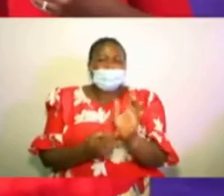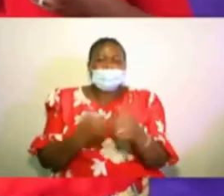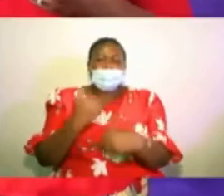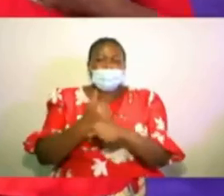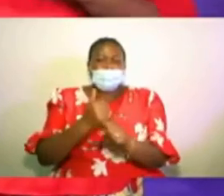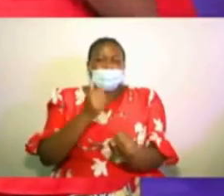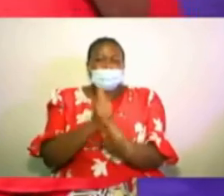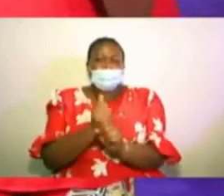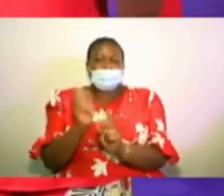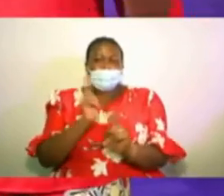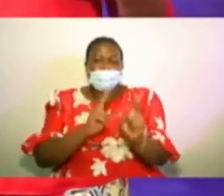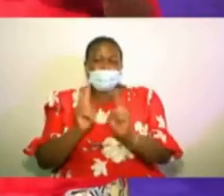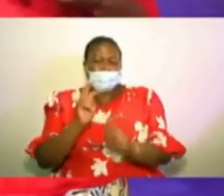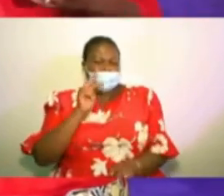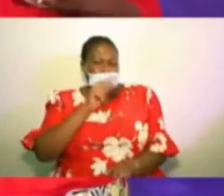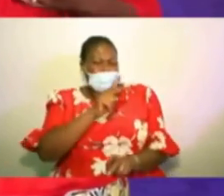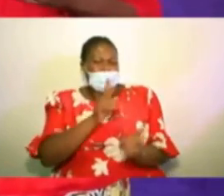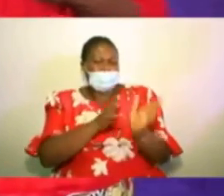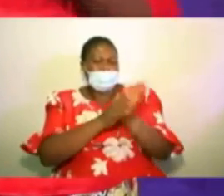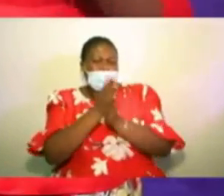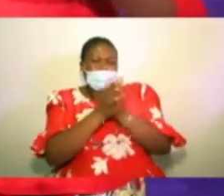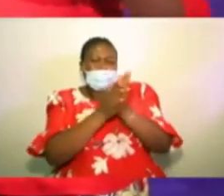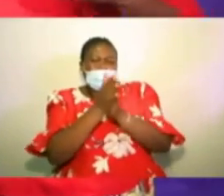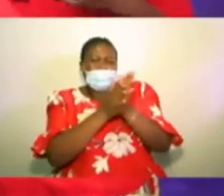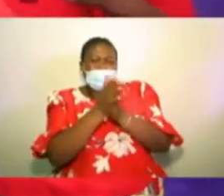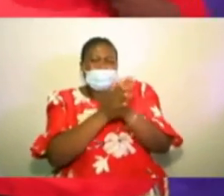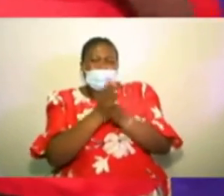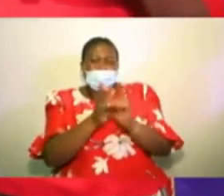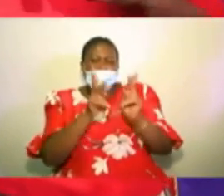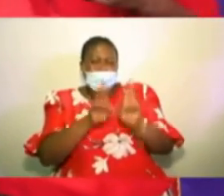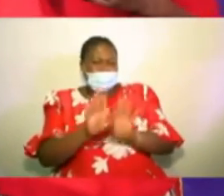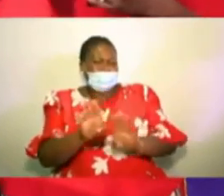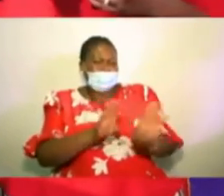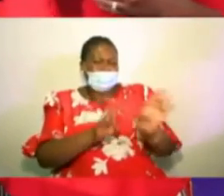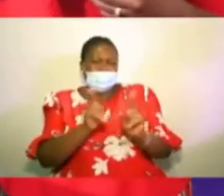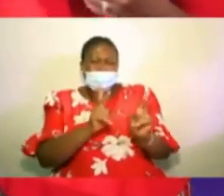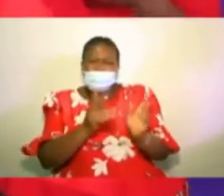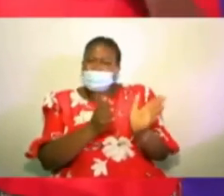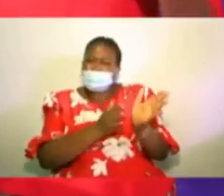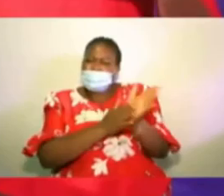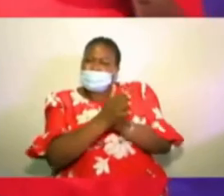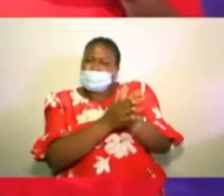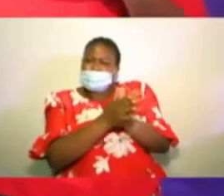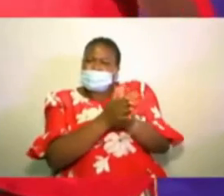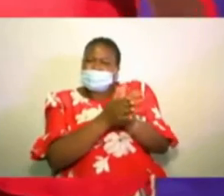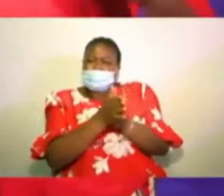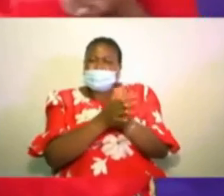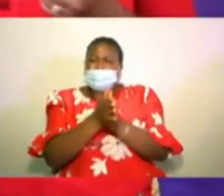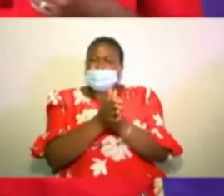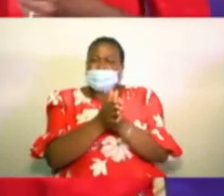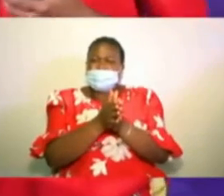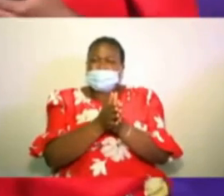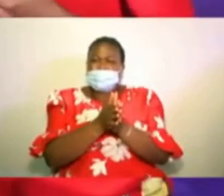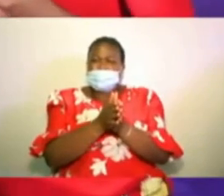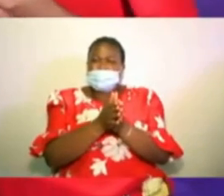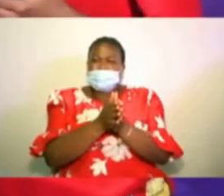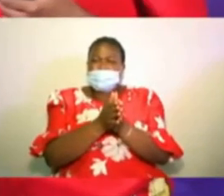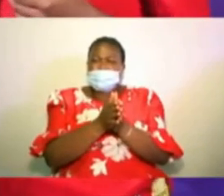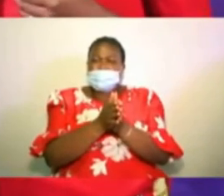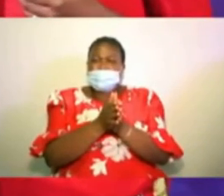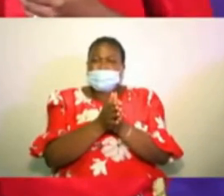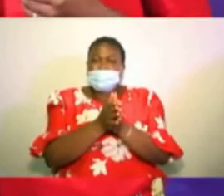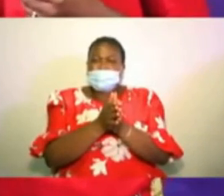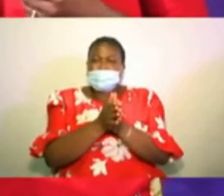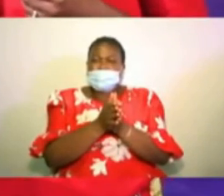people excited. Et donc un bon vivant, quelqu'un qui se comporte d'une manière qui rend les autres heureux.